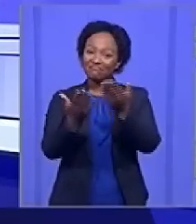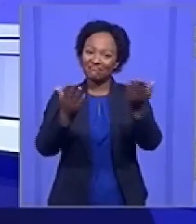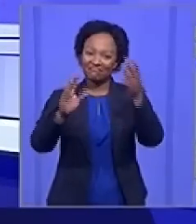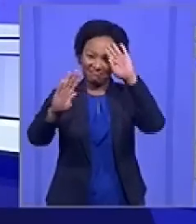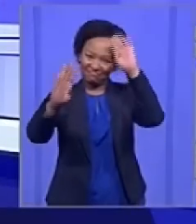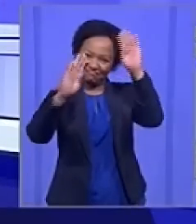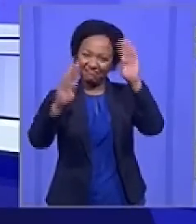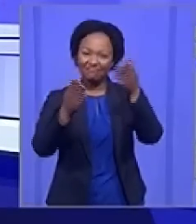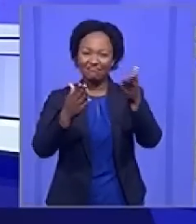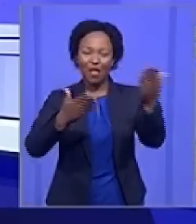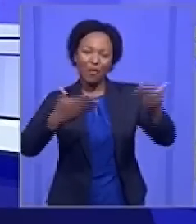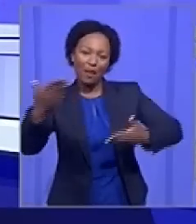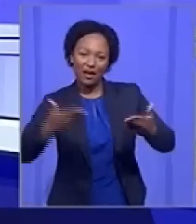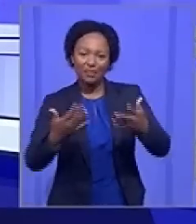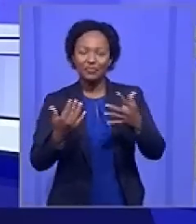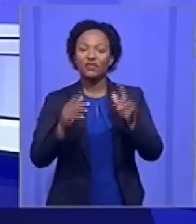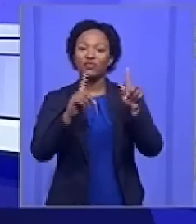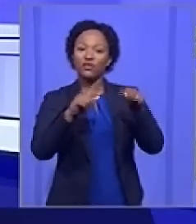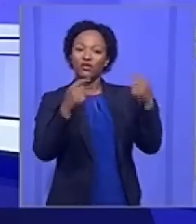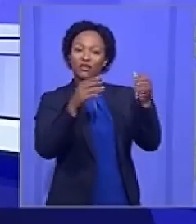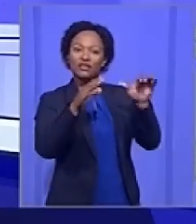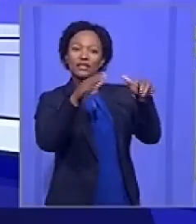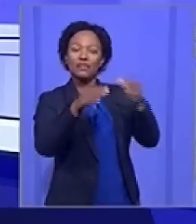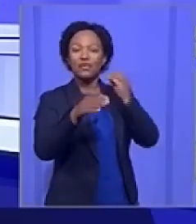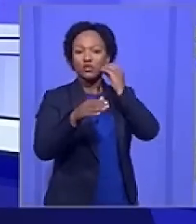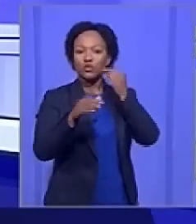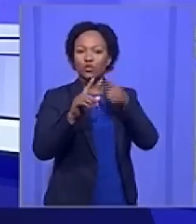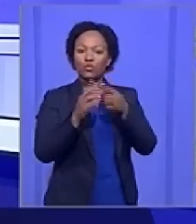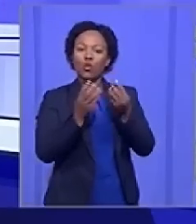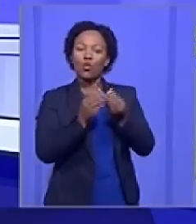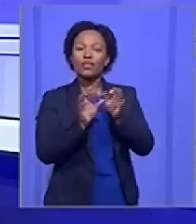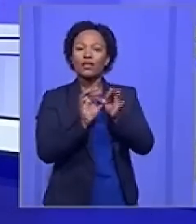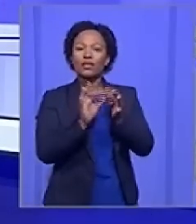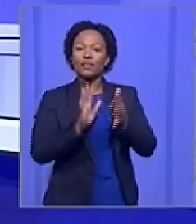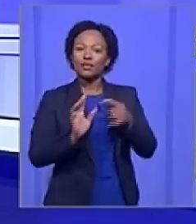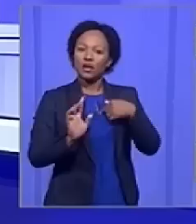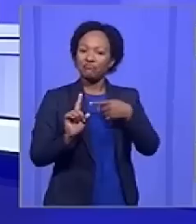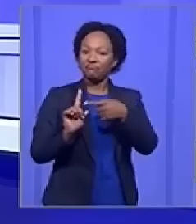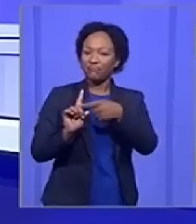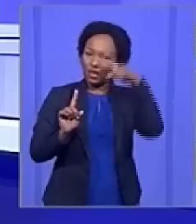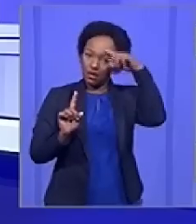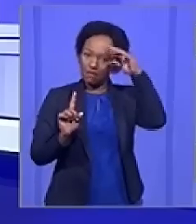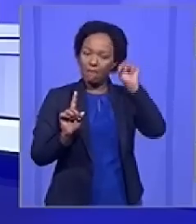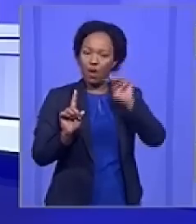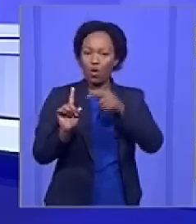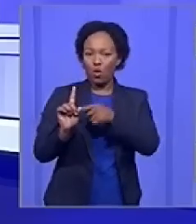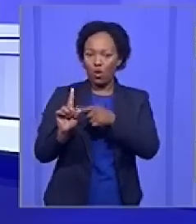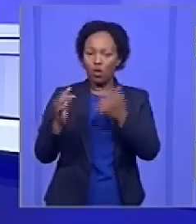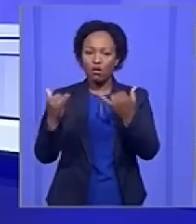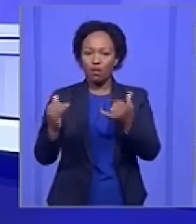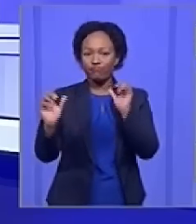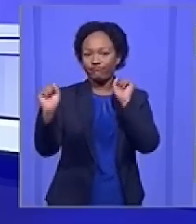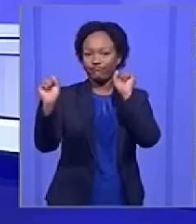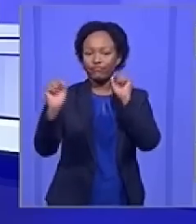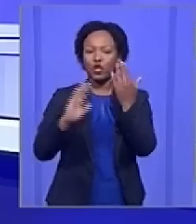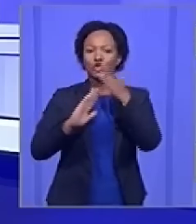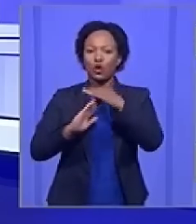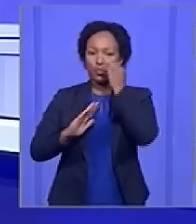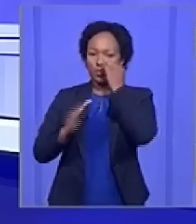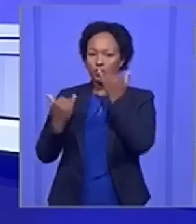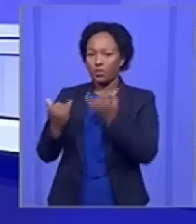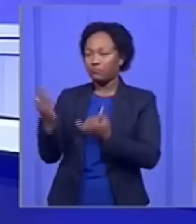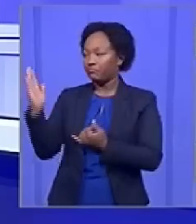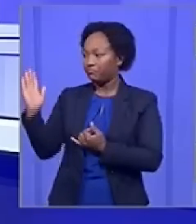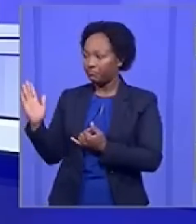re a amohela re le moifo wa ditaba tsa Sesotho re tsamaya le mpho me phirimaneng ena ha re dithagole ka o lekola